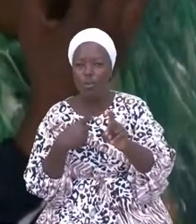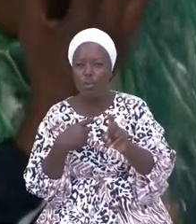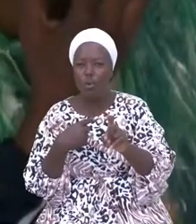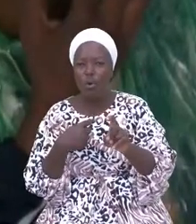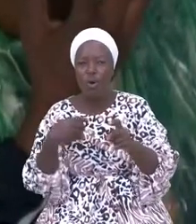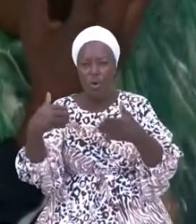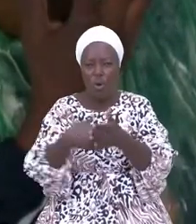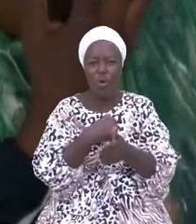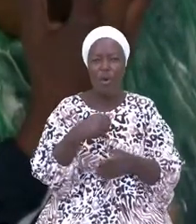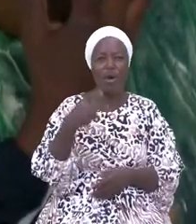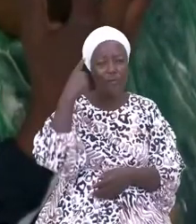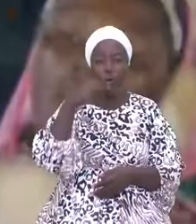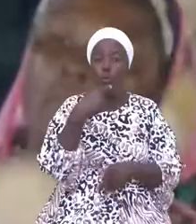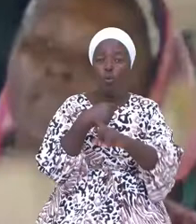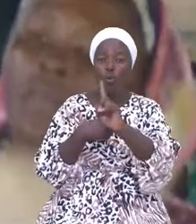Renewal for who?